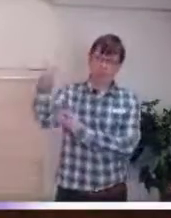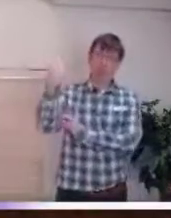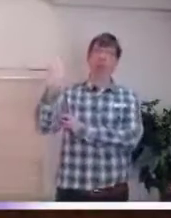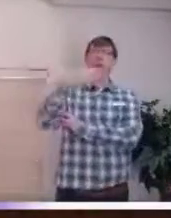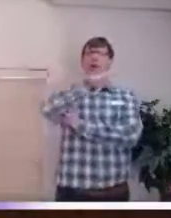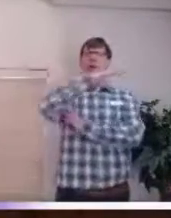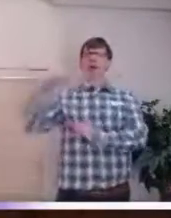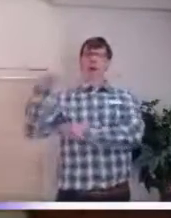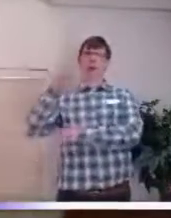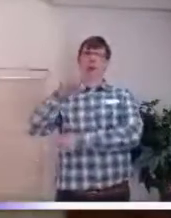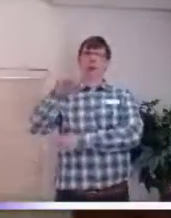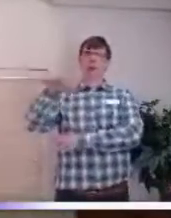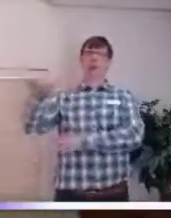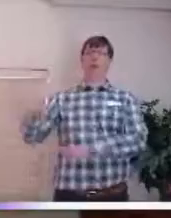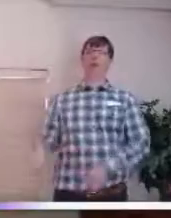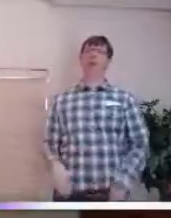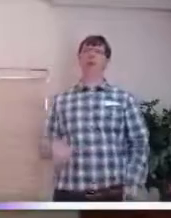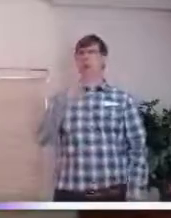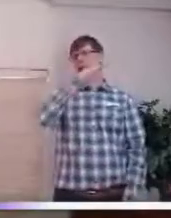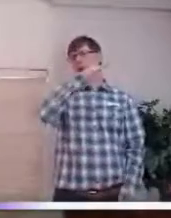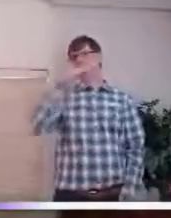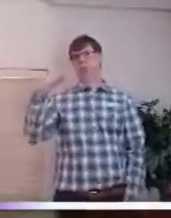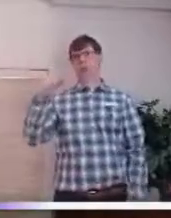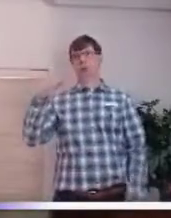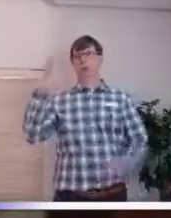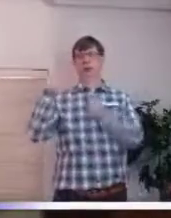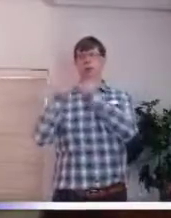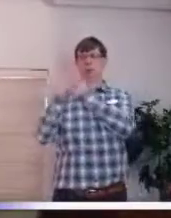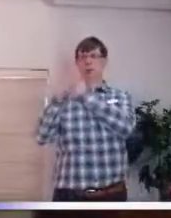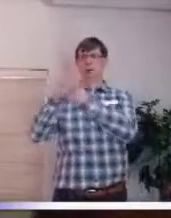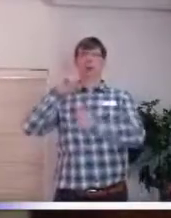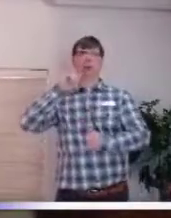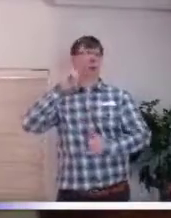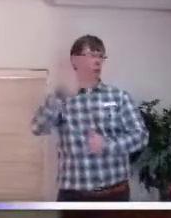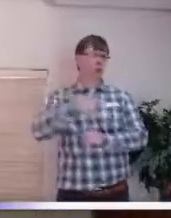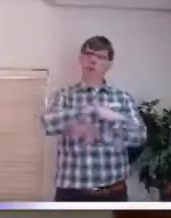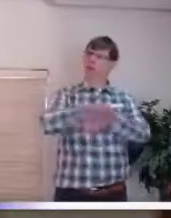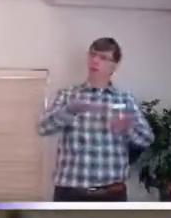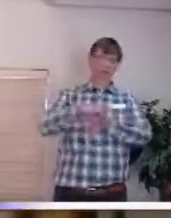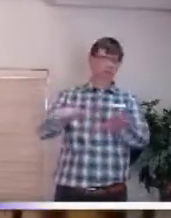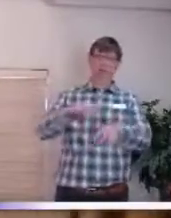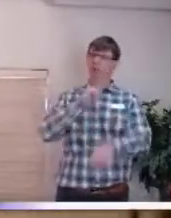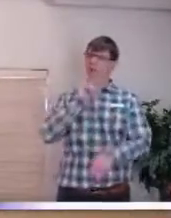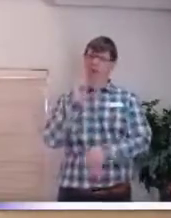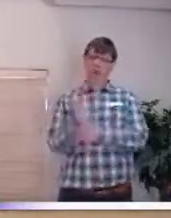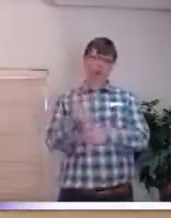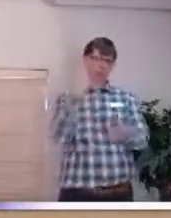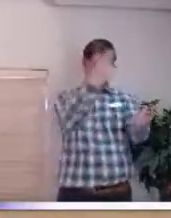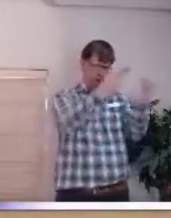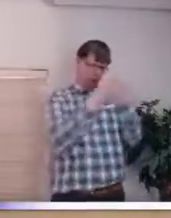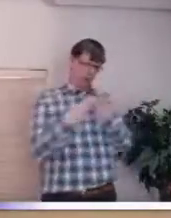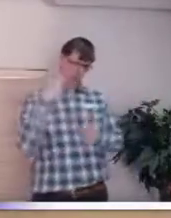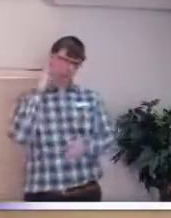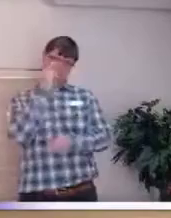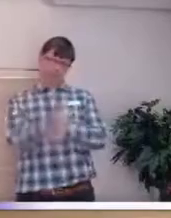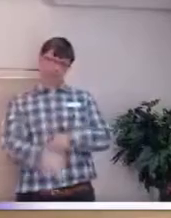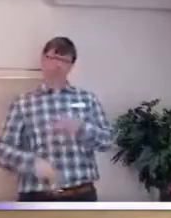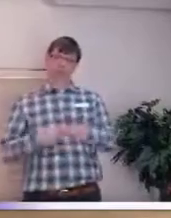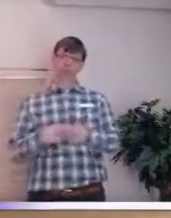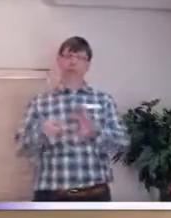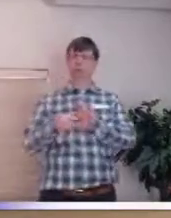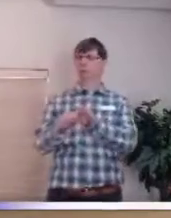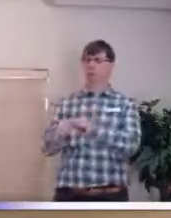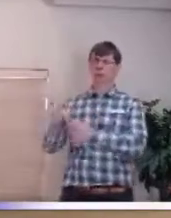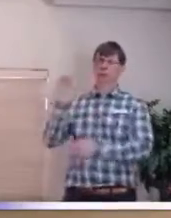presence. And it truly doesn't matter if you're a kind person doing it.